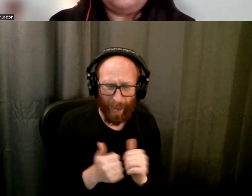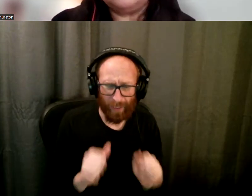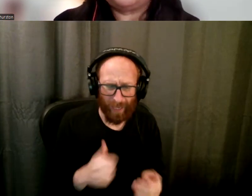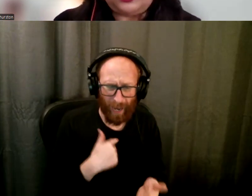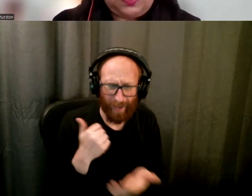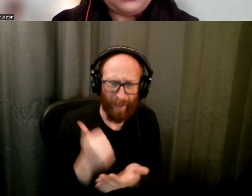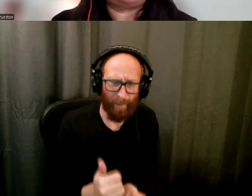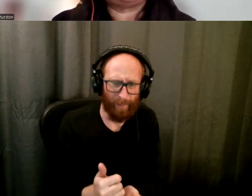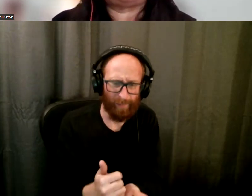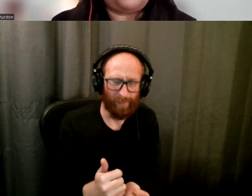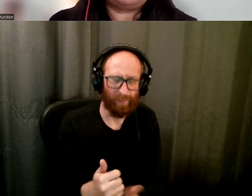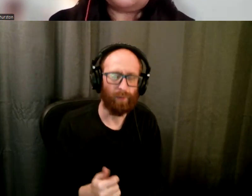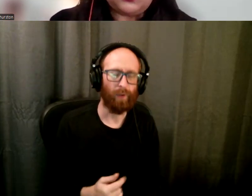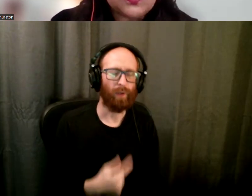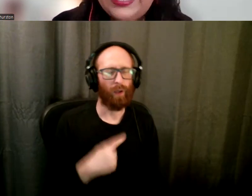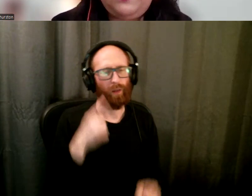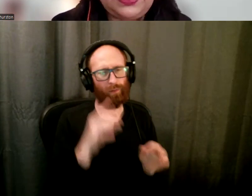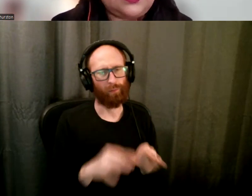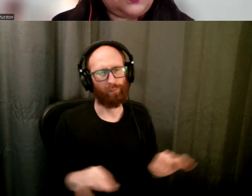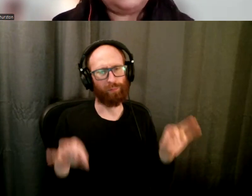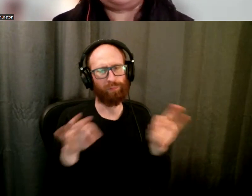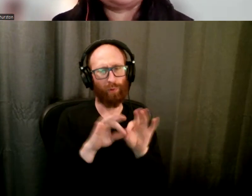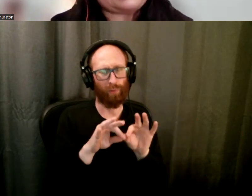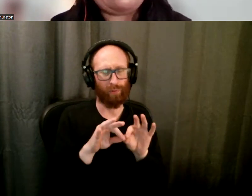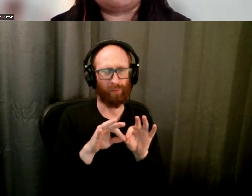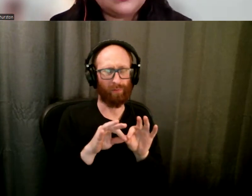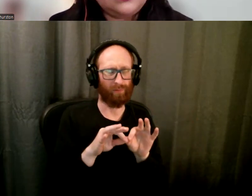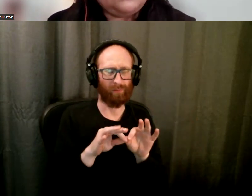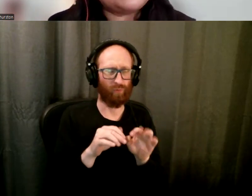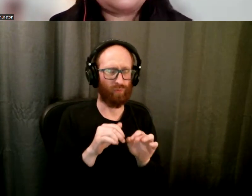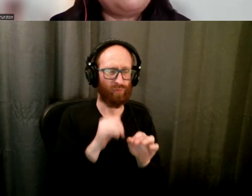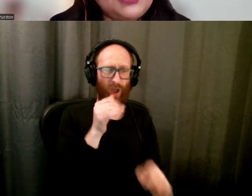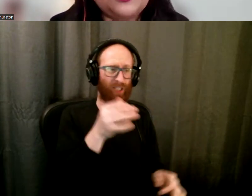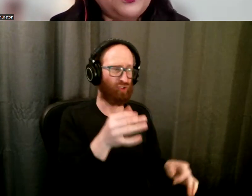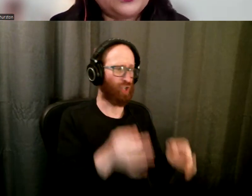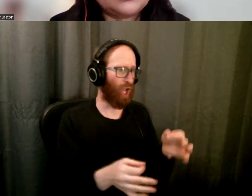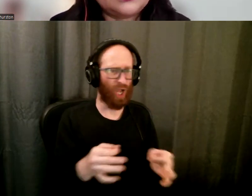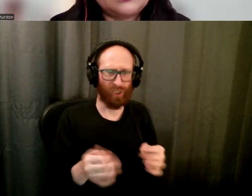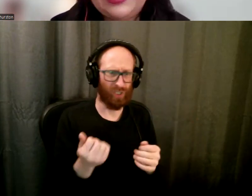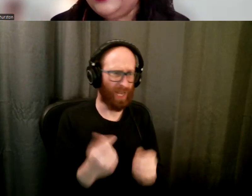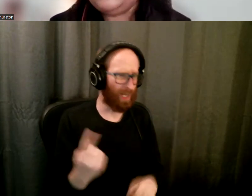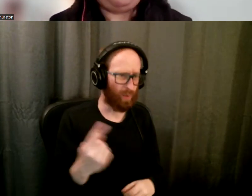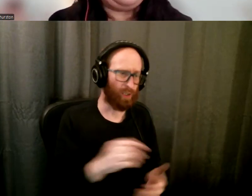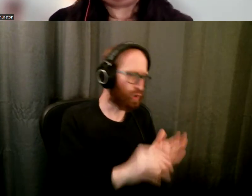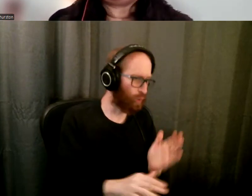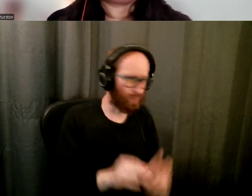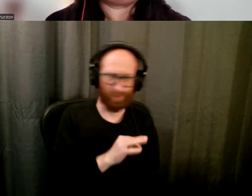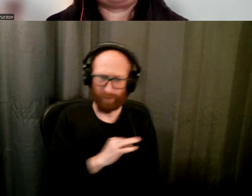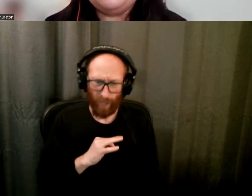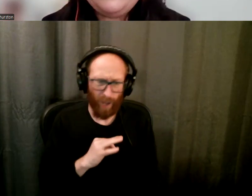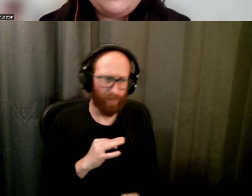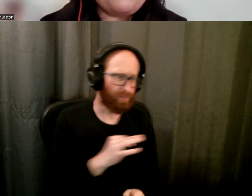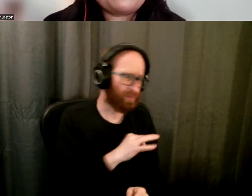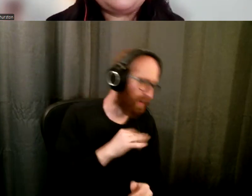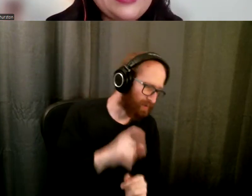that non-judgmental approach to anyone, students, staff, or staff needs support. And if anyone in